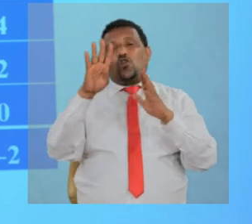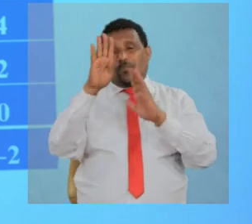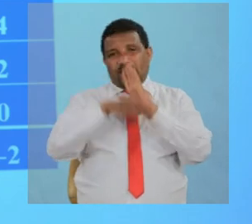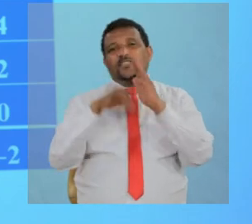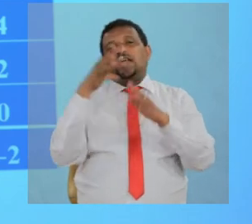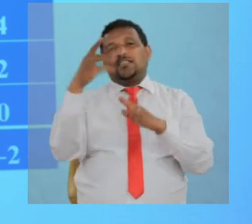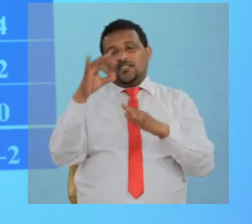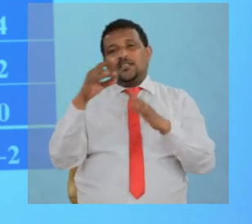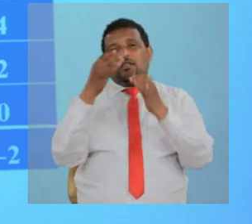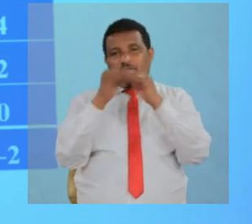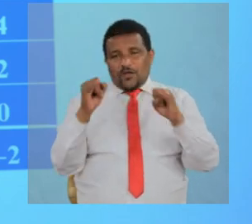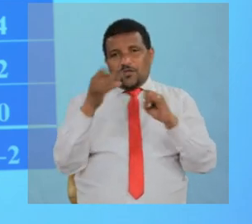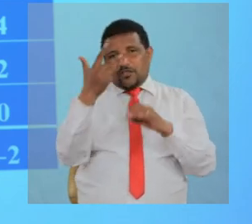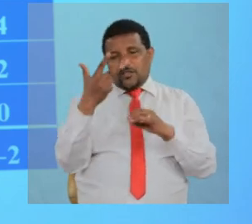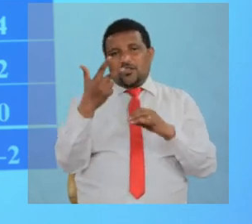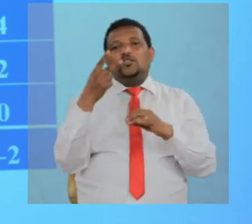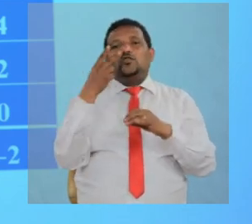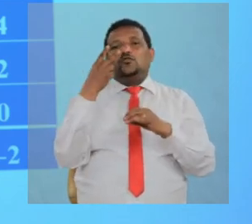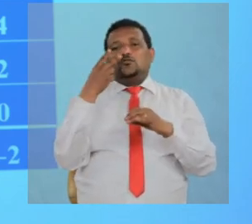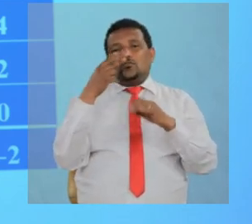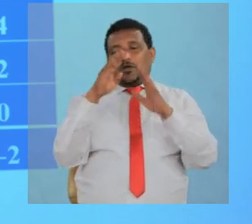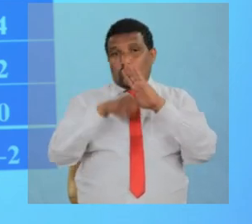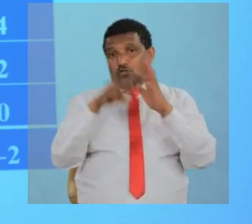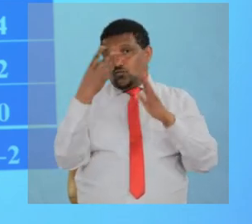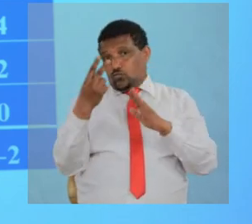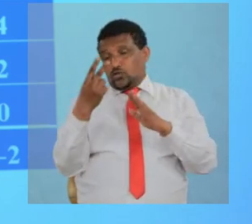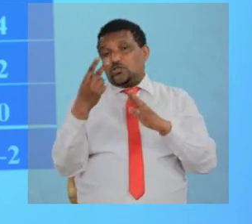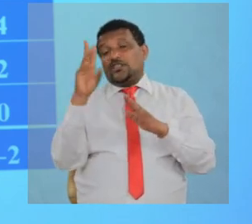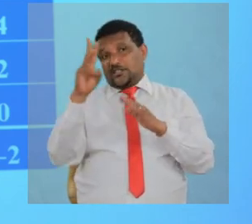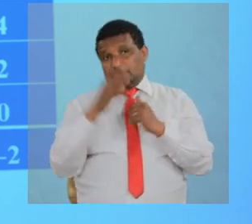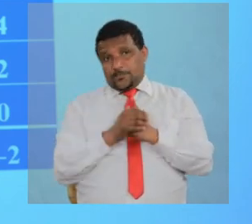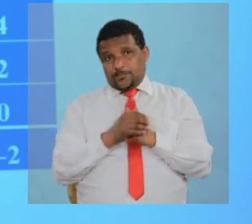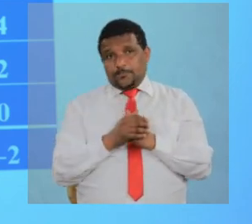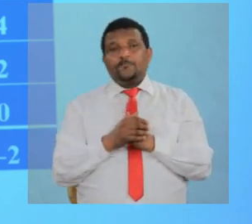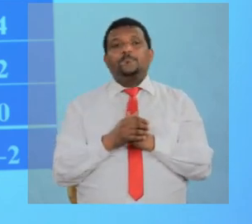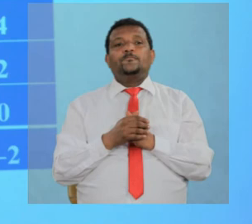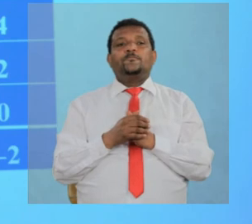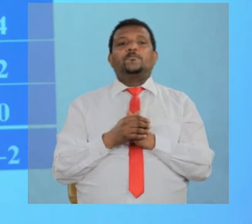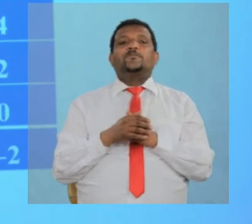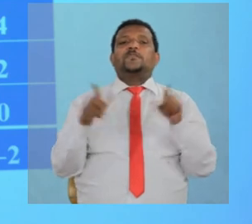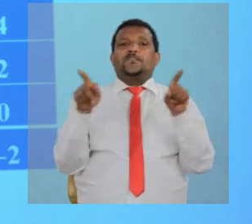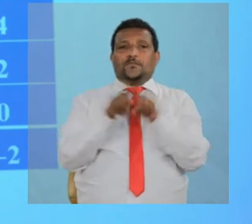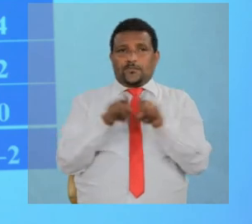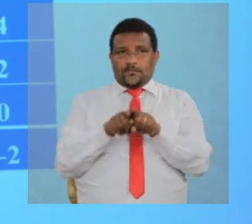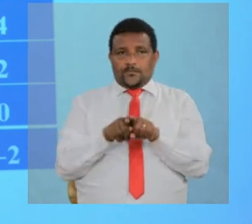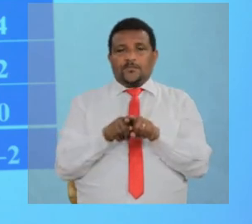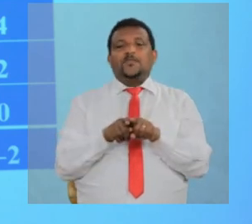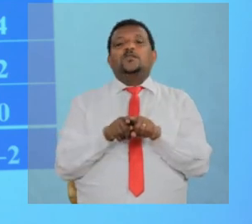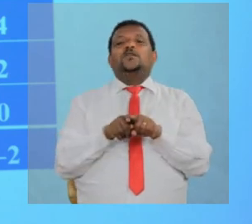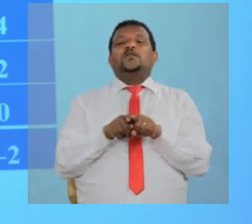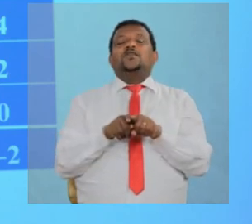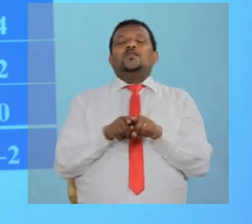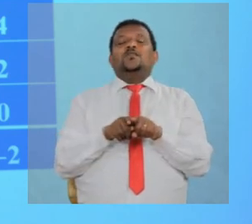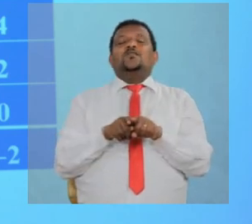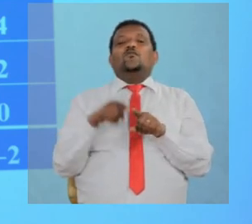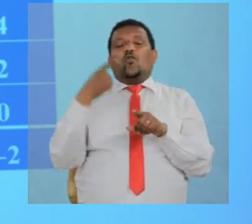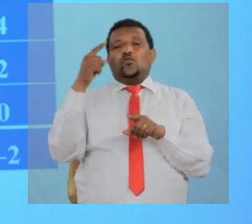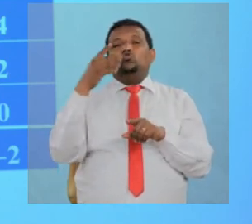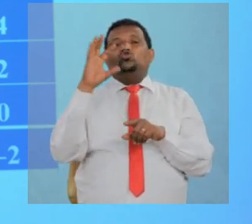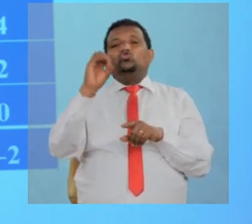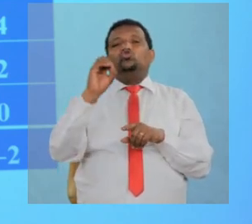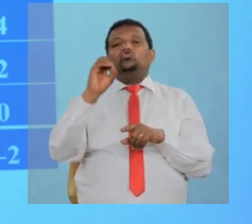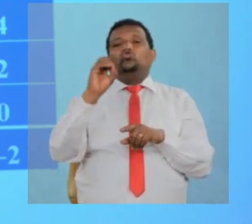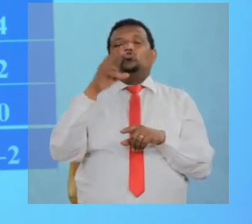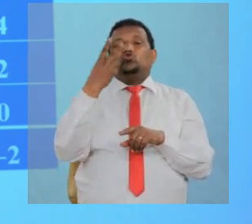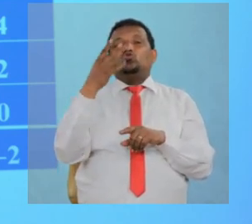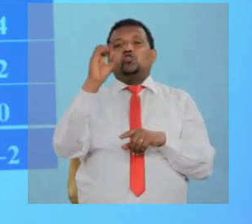18 divided by 3 minus 2 is 6. And the next, which is 4, 2, 0, and minus